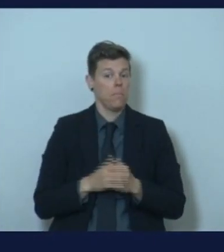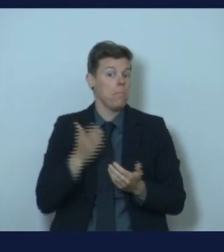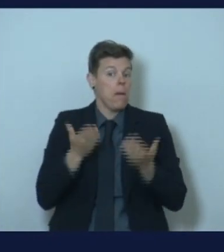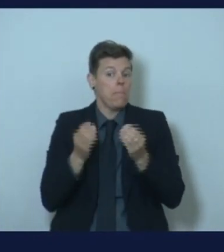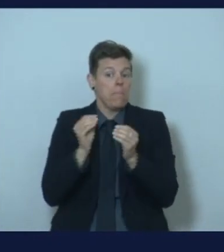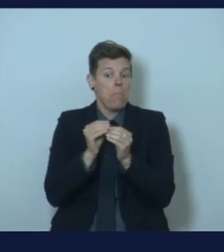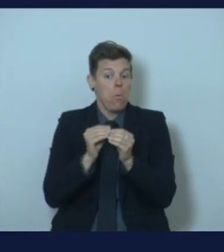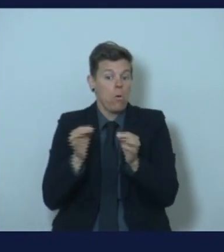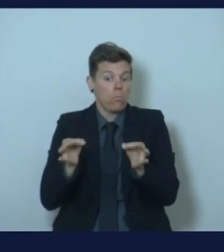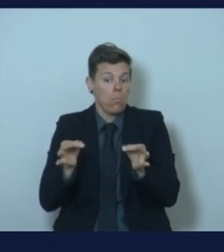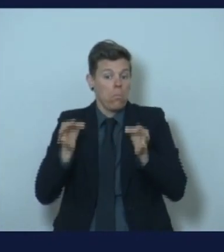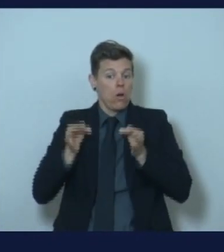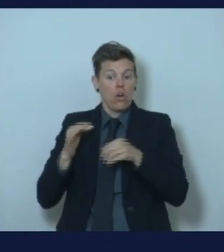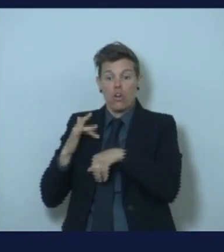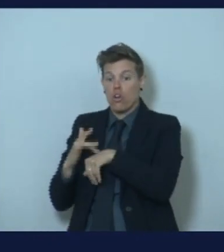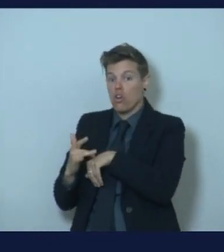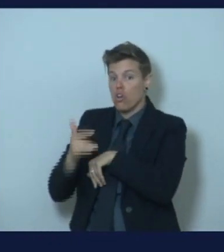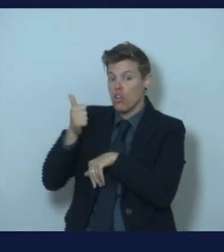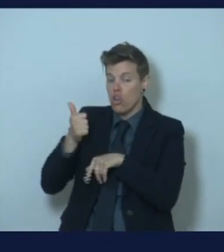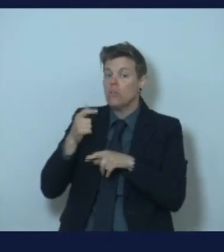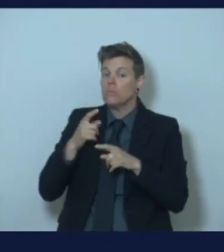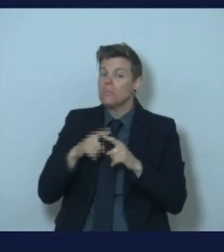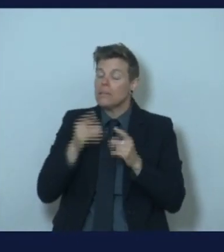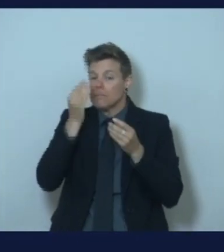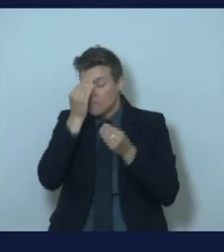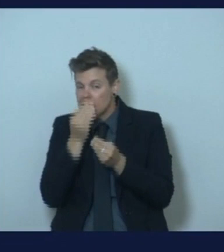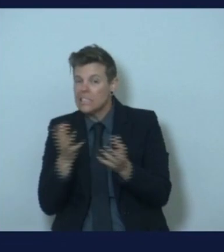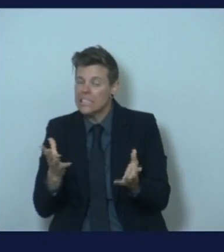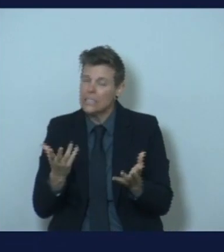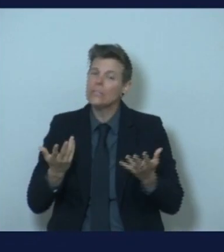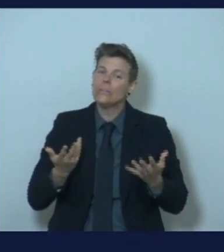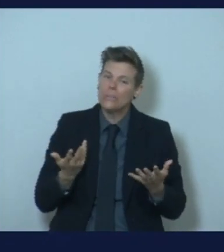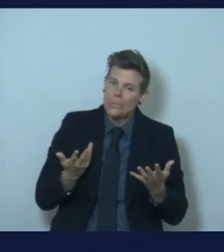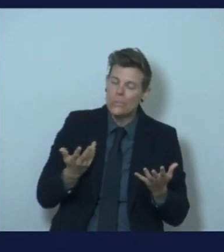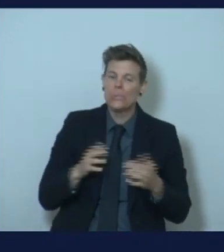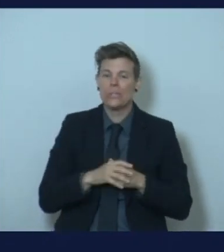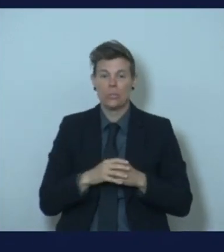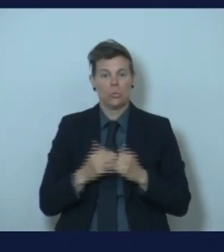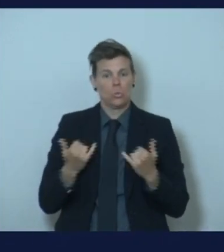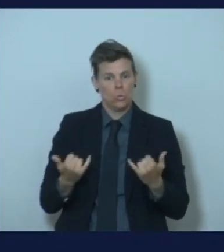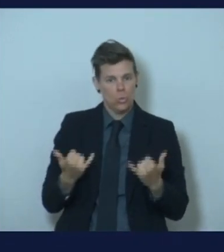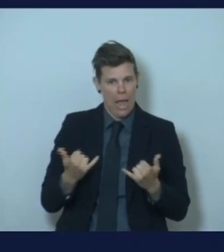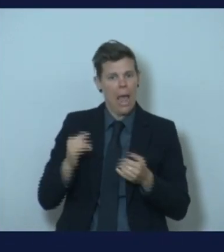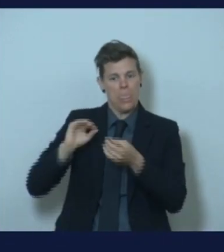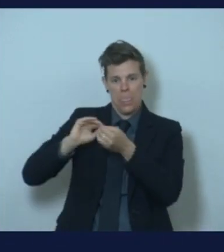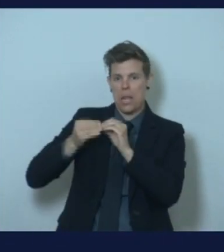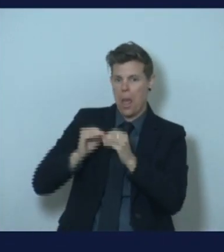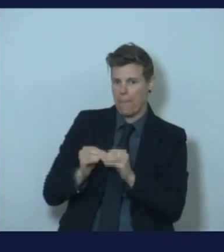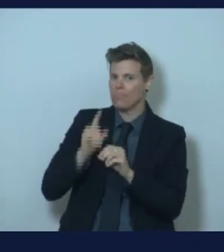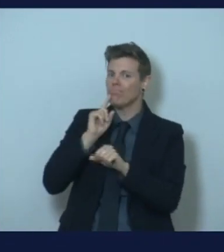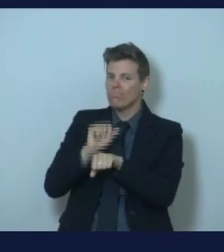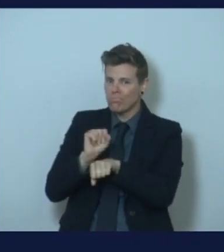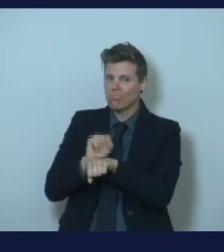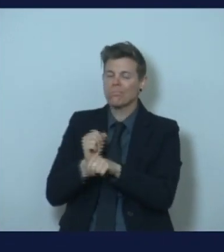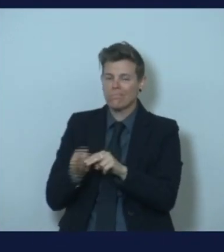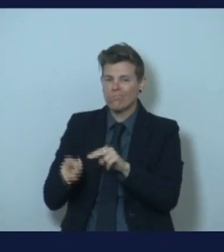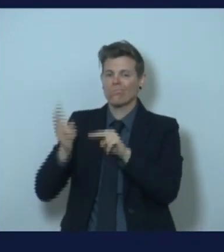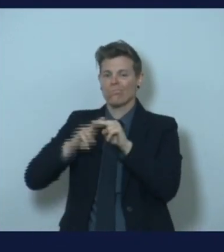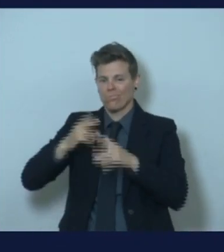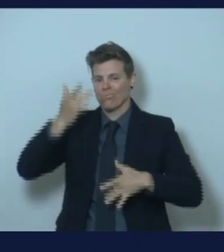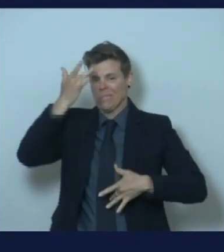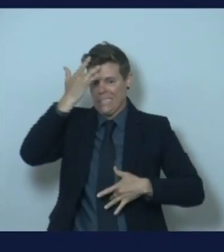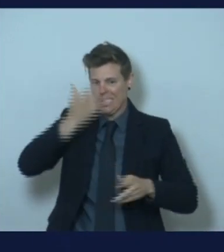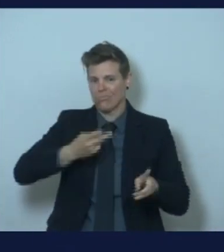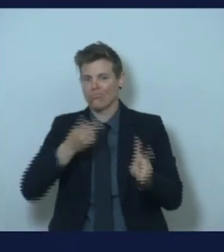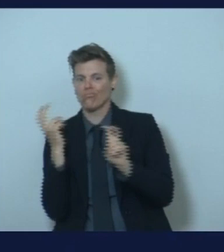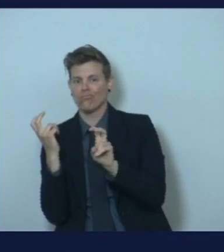an increase in cases today, largely related to a high-risk area, that we don't believe that we aren't going to